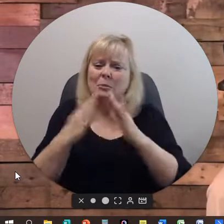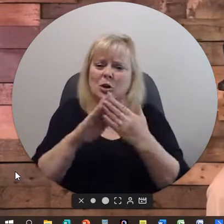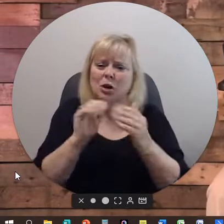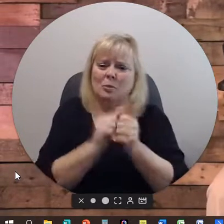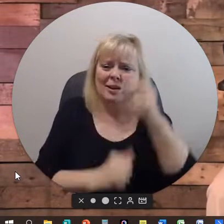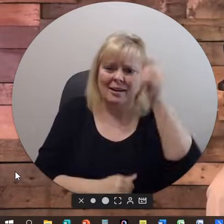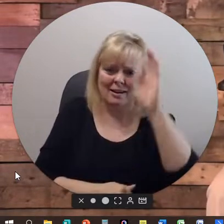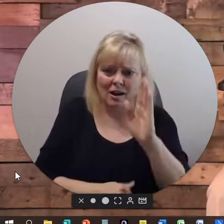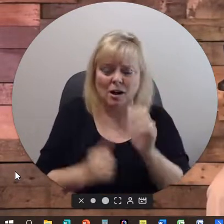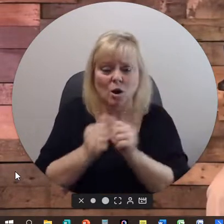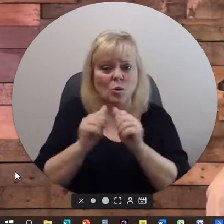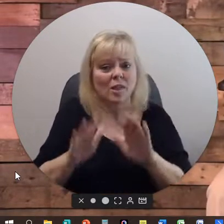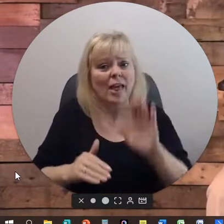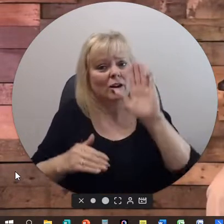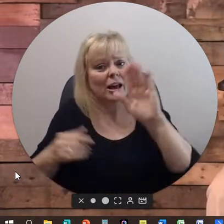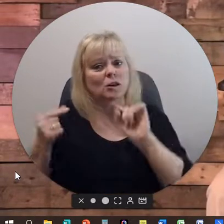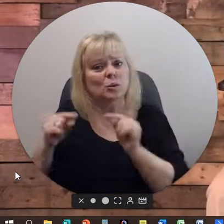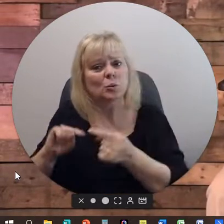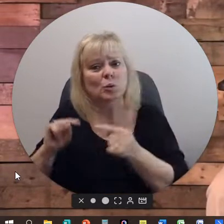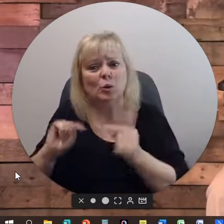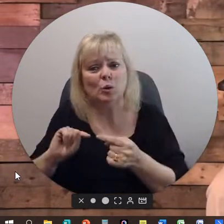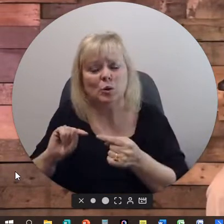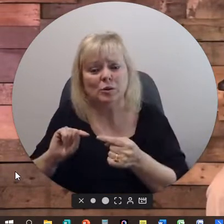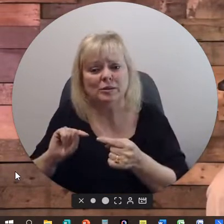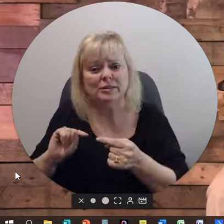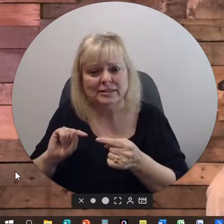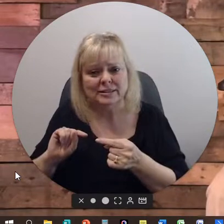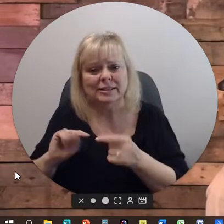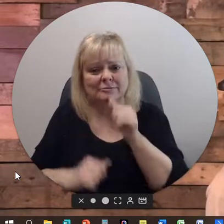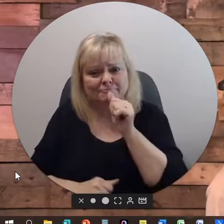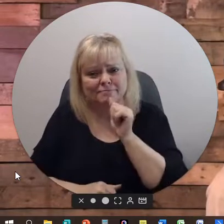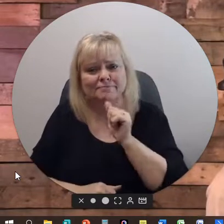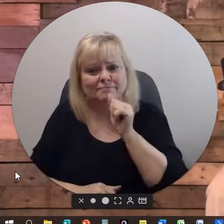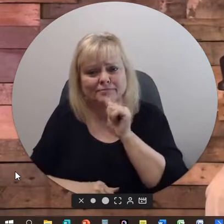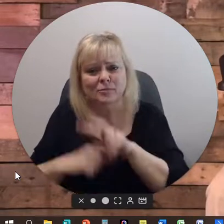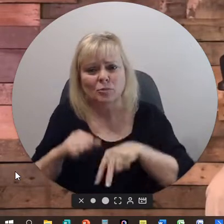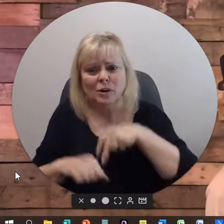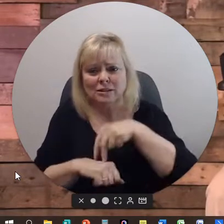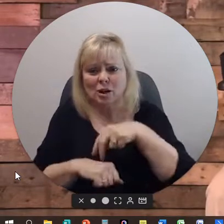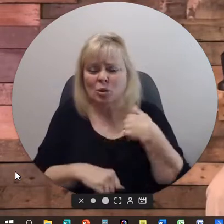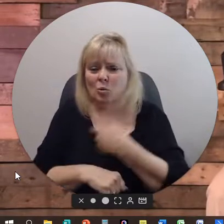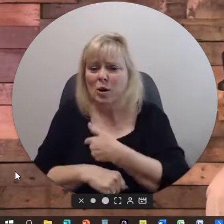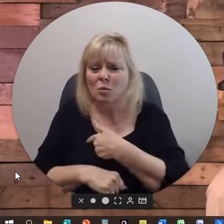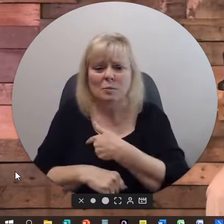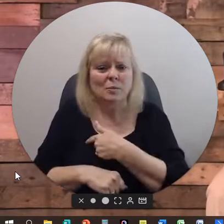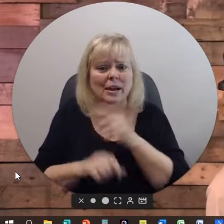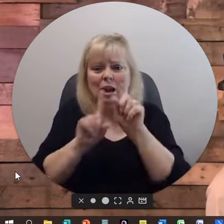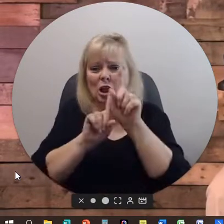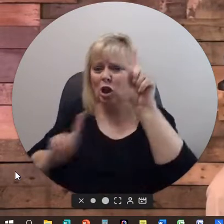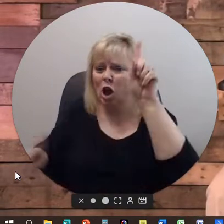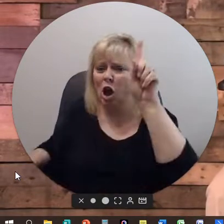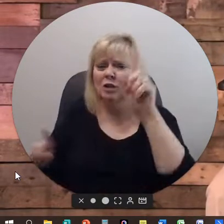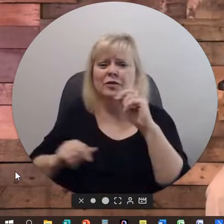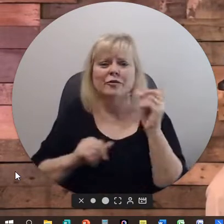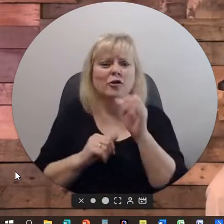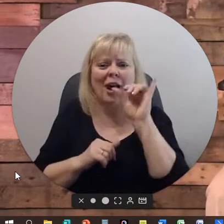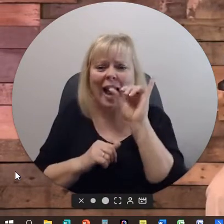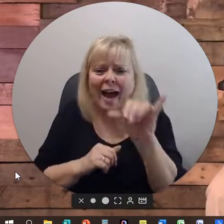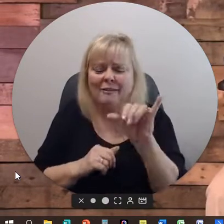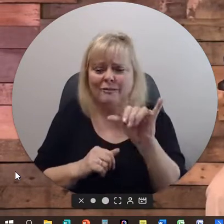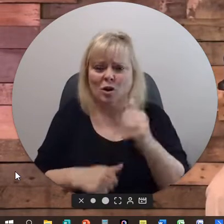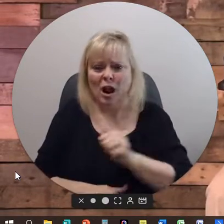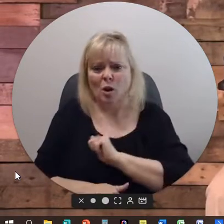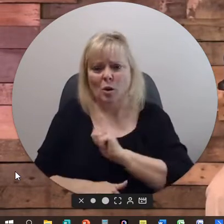wounds, wounds that endured even the resurrection, we would be lost forever in our own personal brokenness. And yet